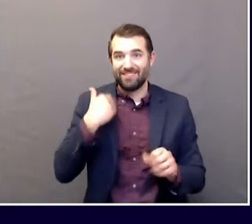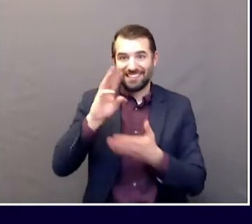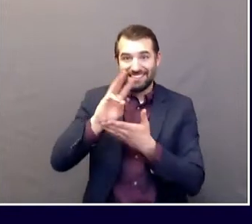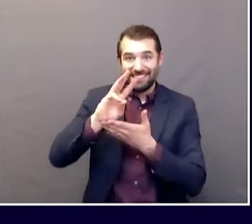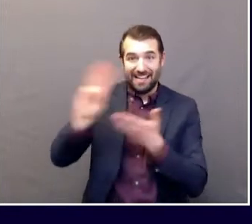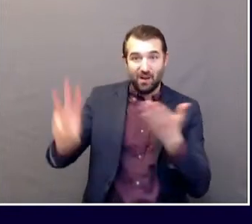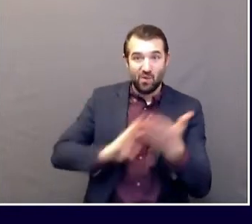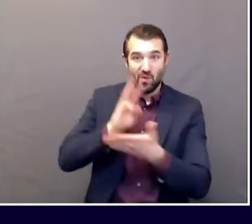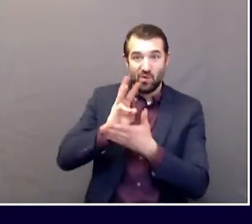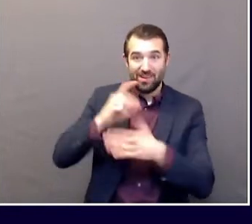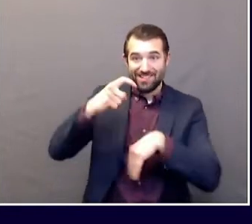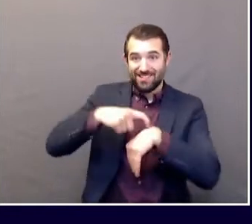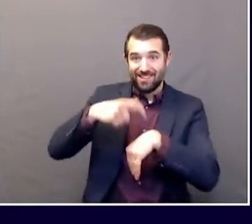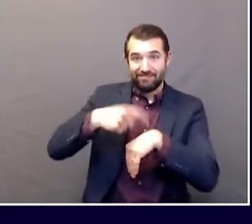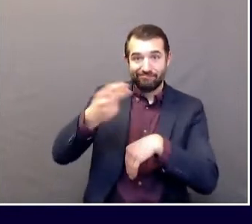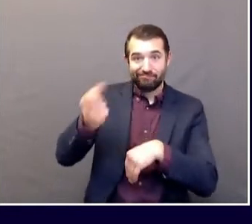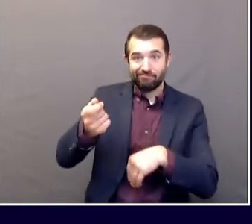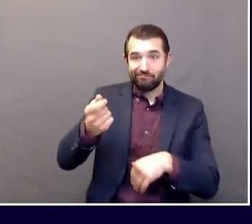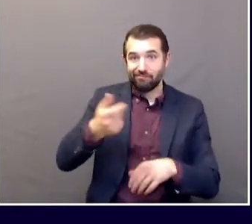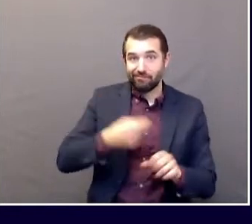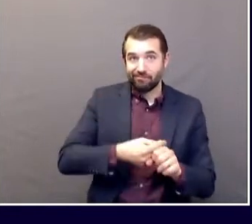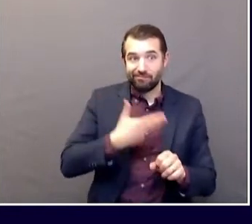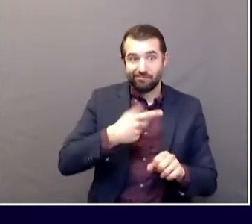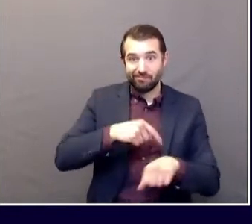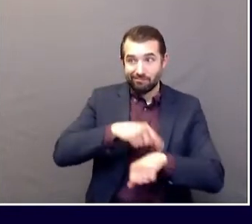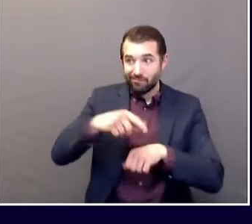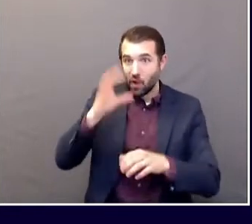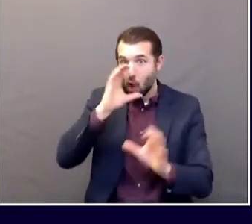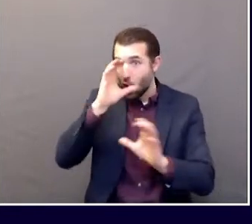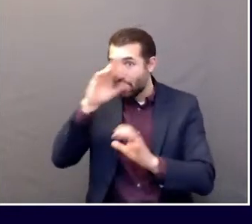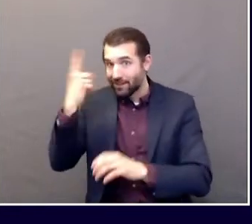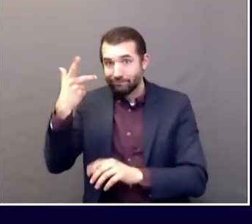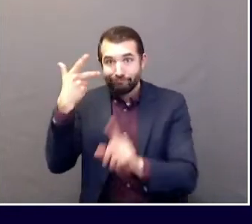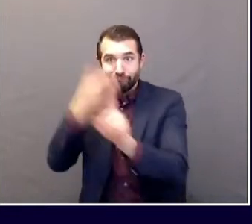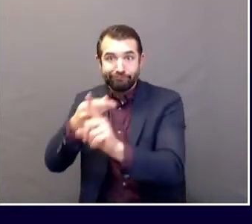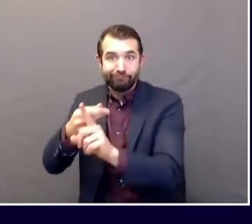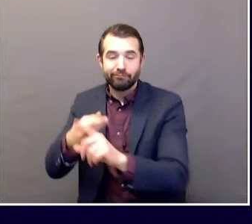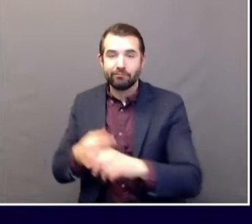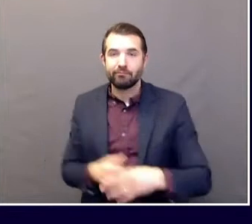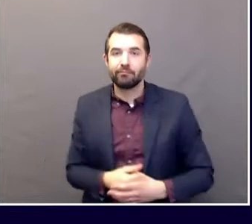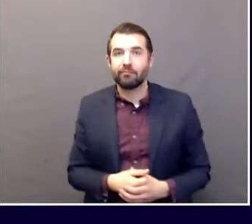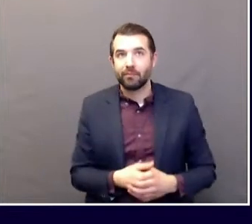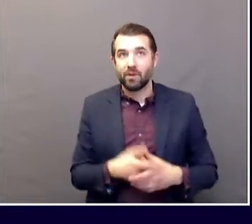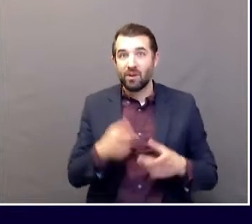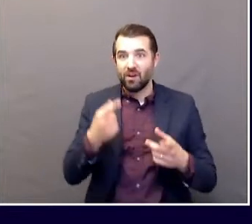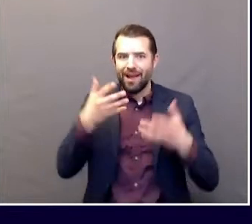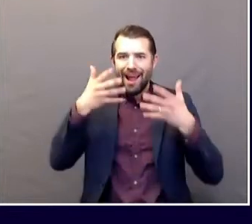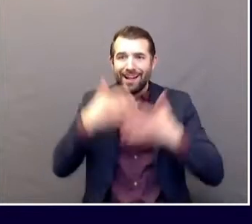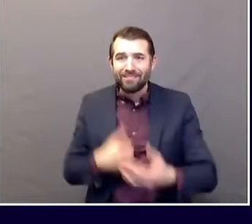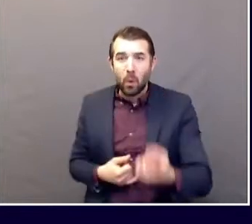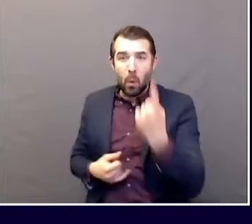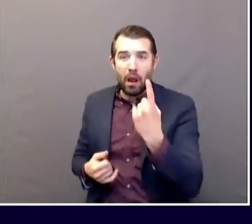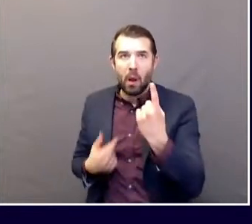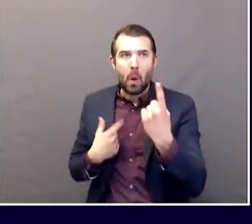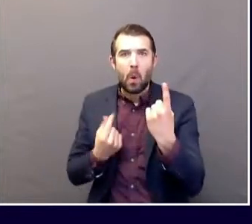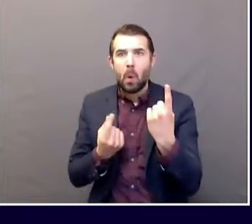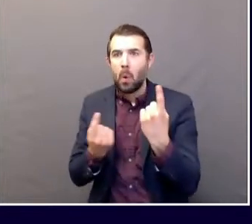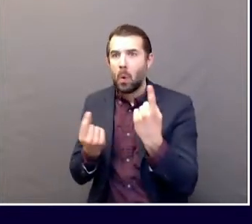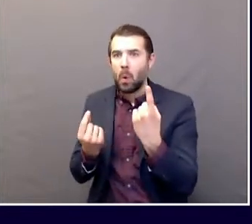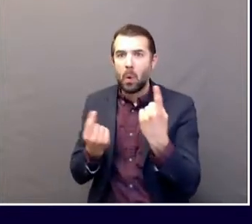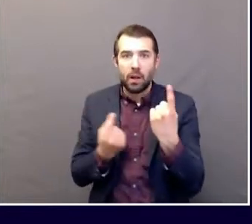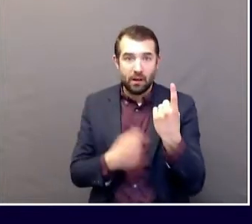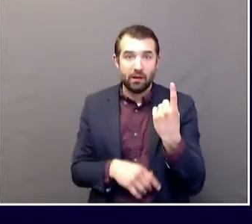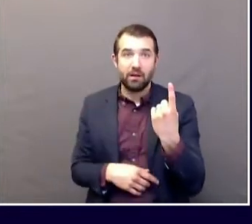70 or older within that 6-hour window to use up the one dose that is remaining in the vial at the end of the day, or